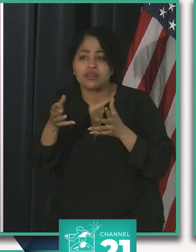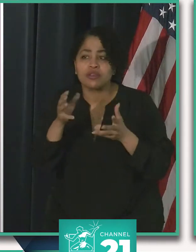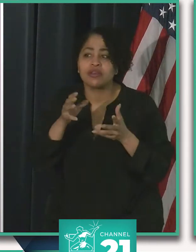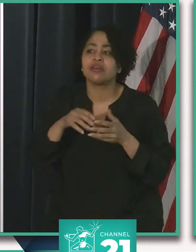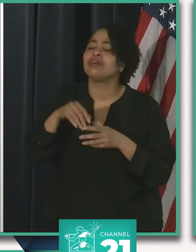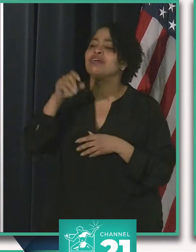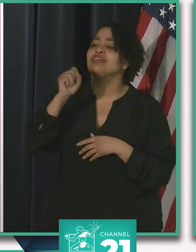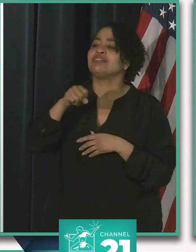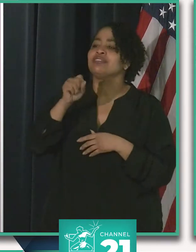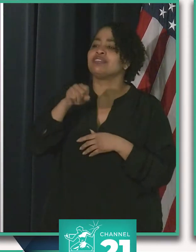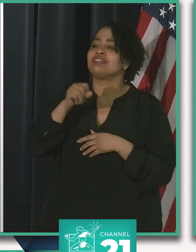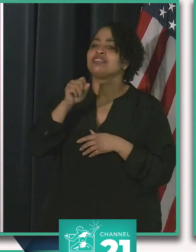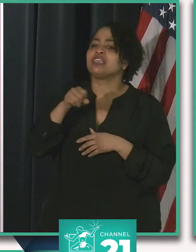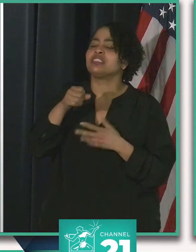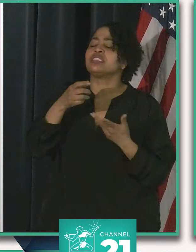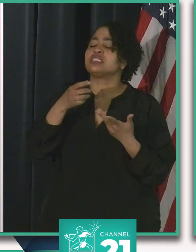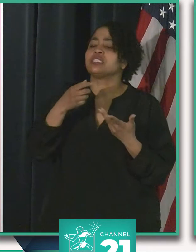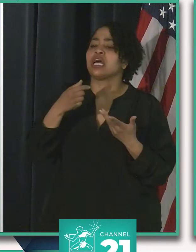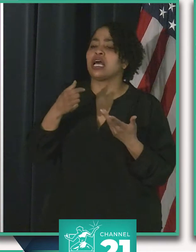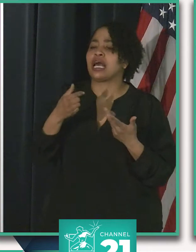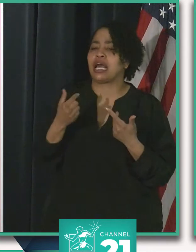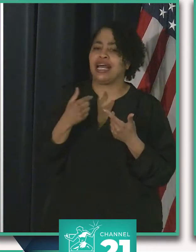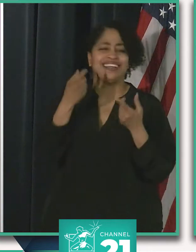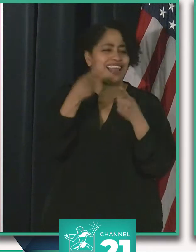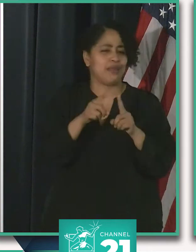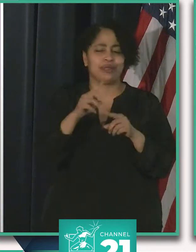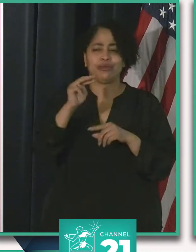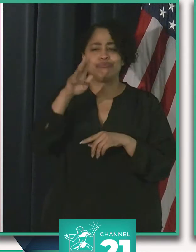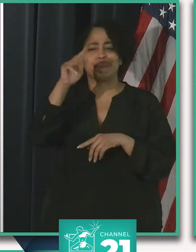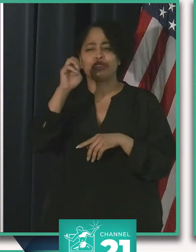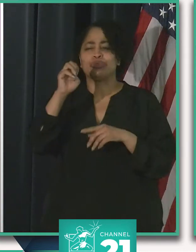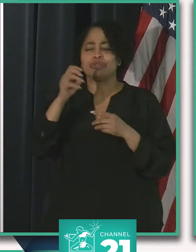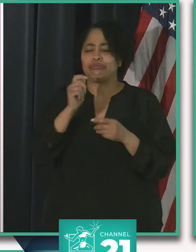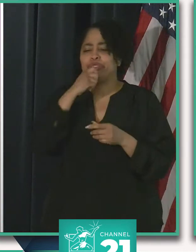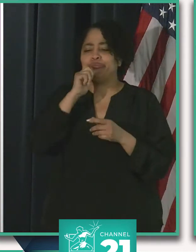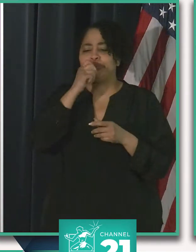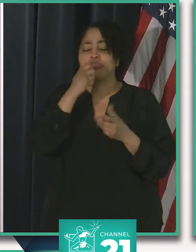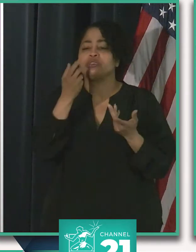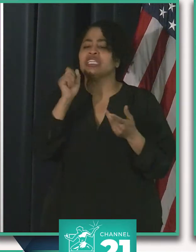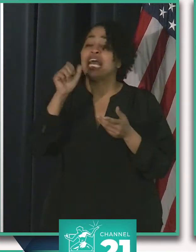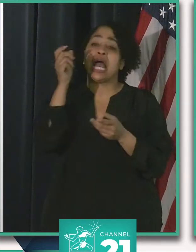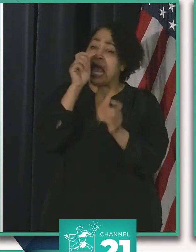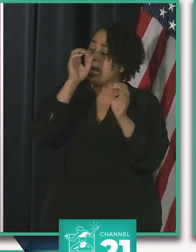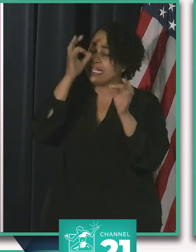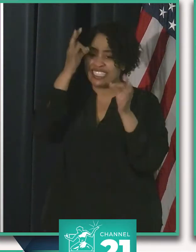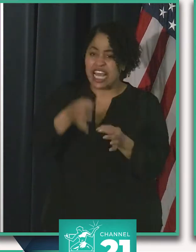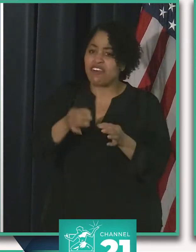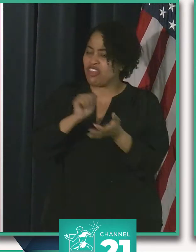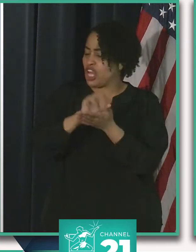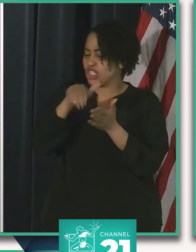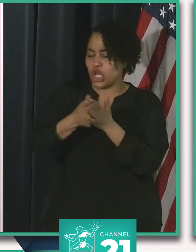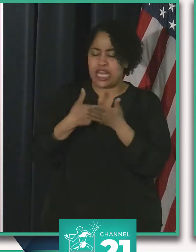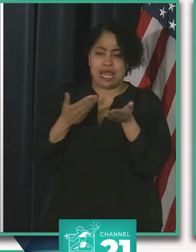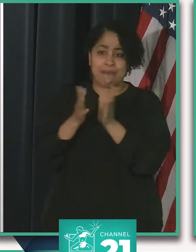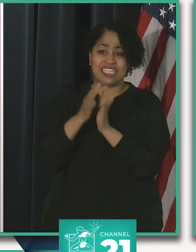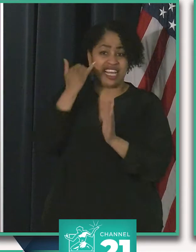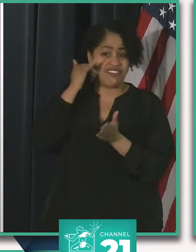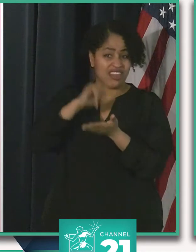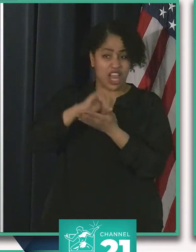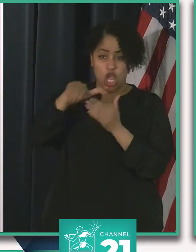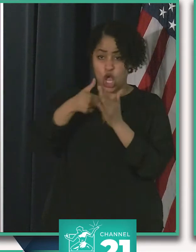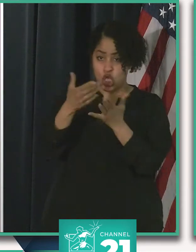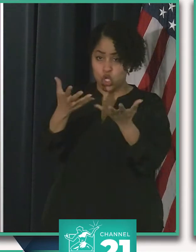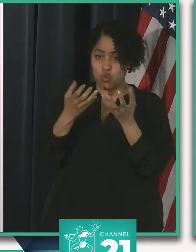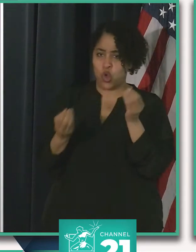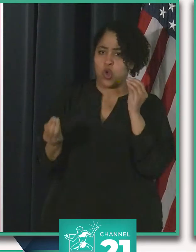Yeah, I keep becoming muted. So, yeah, absolutely. And that's all I've asked of the deputy mayor. If that's all you want